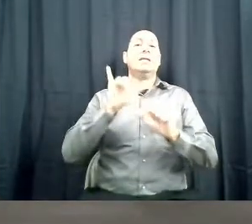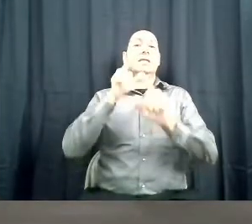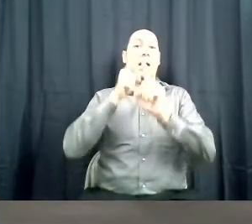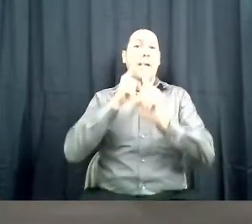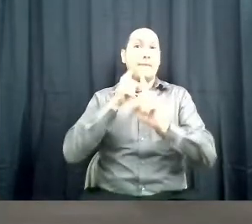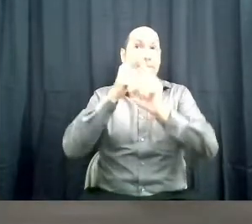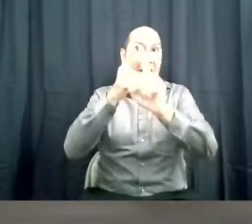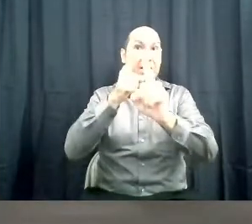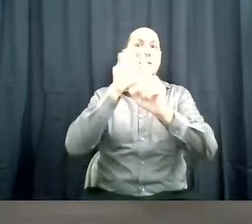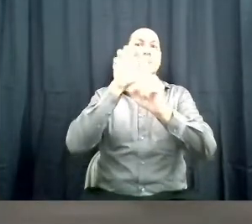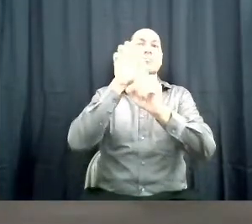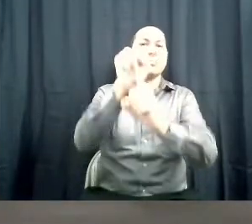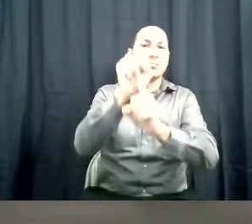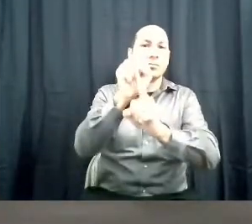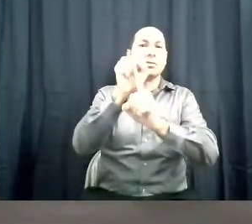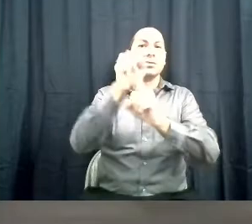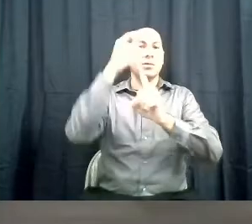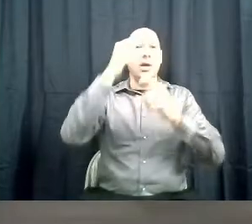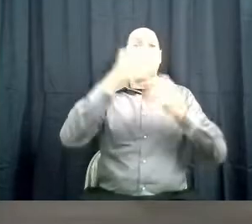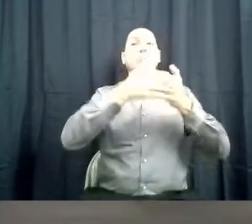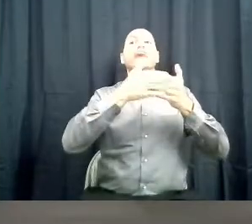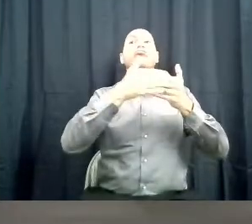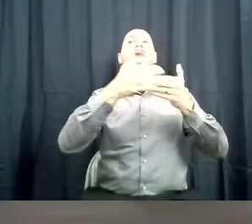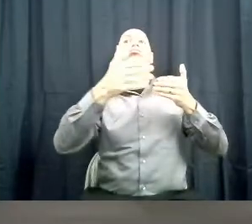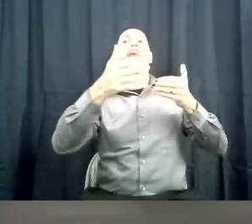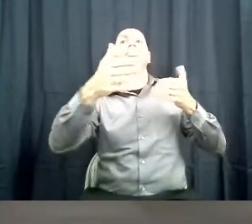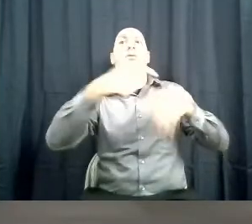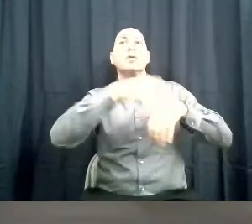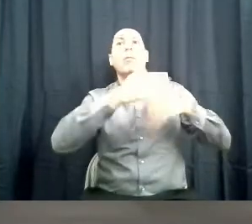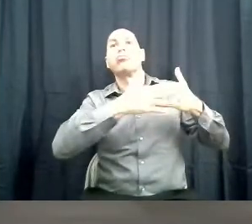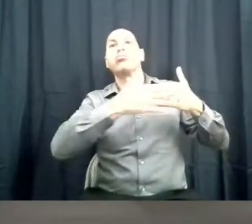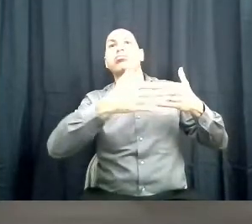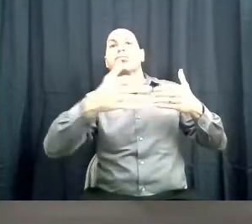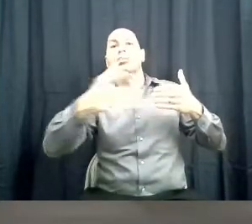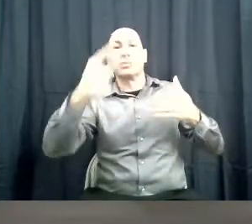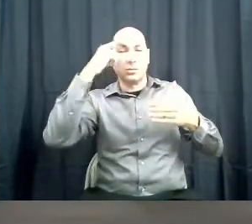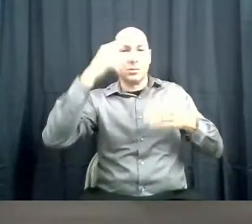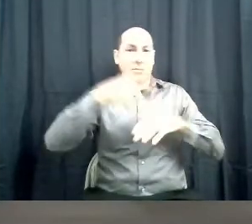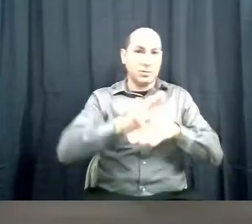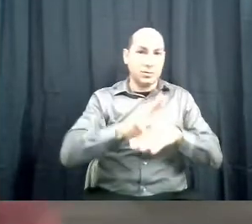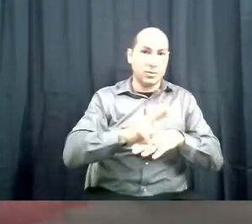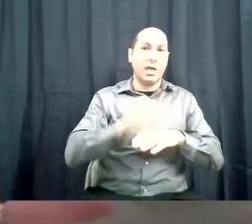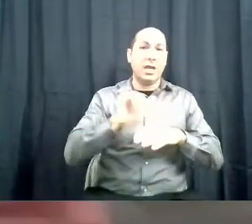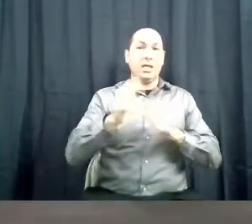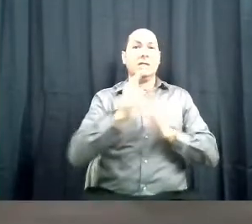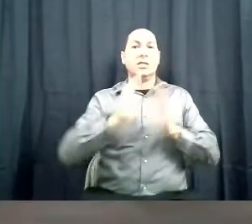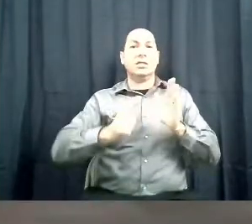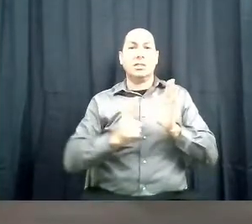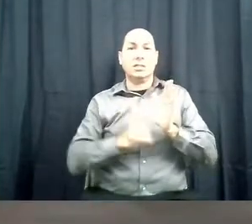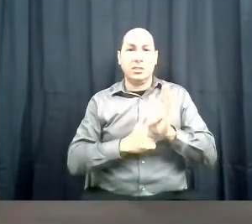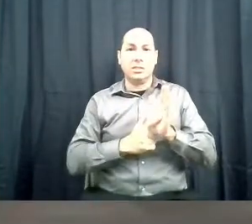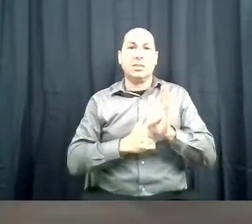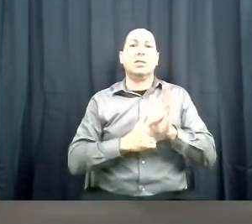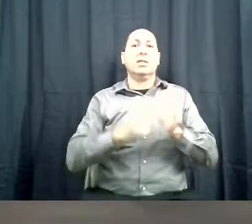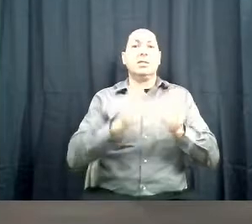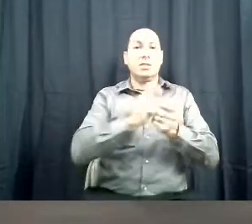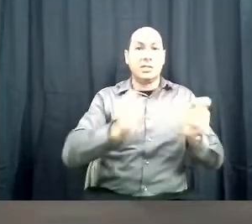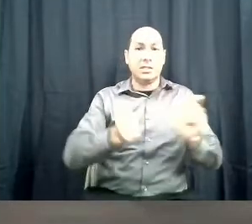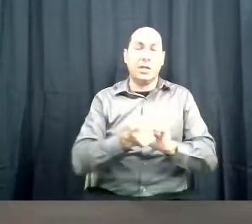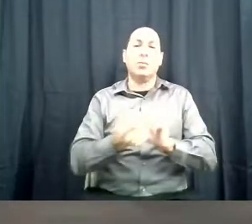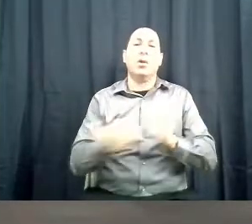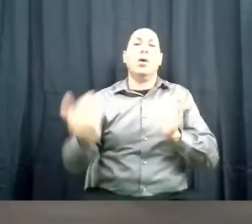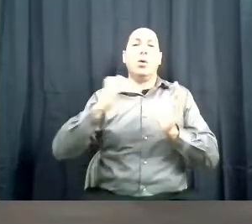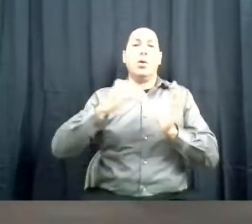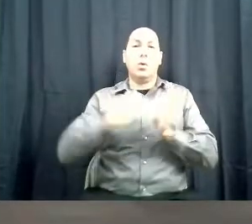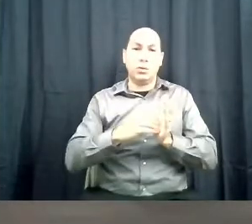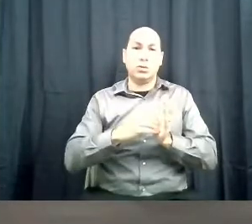predictable, long-term, fair, equitable Medicaid towards Puerto Rico. If legislation were indeed passed, again, the fiscal plan is a living document,